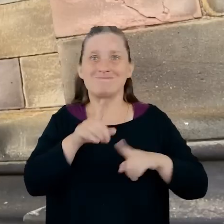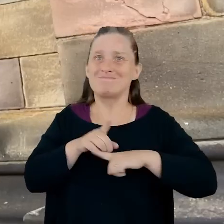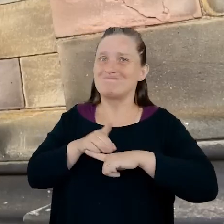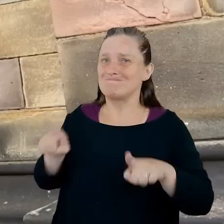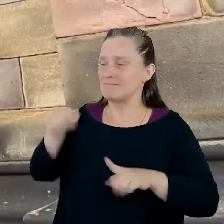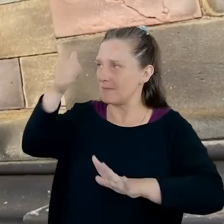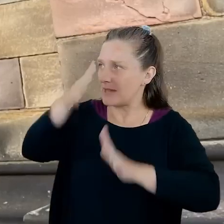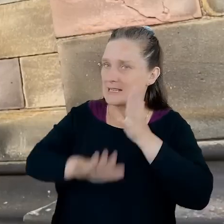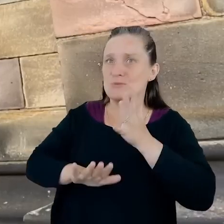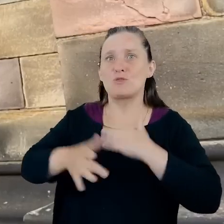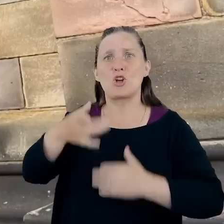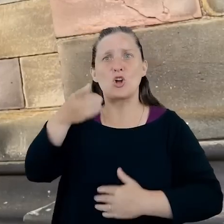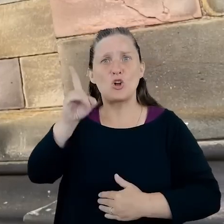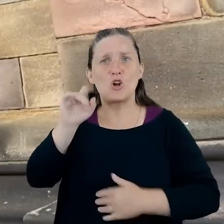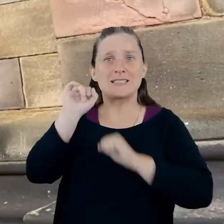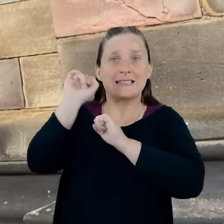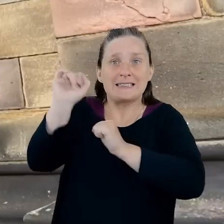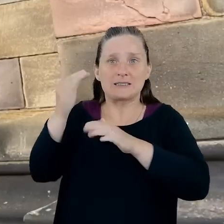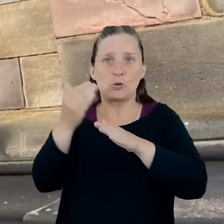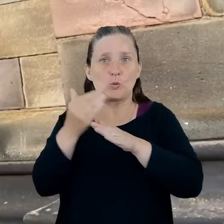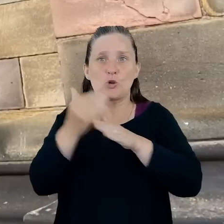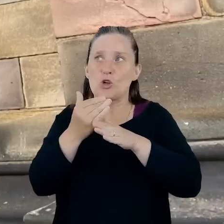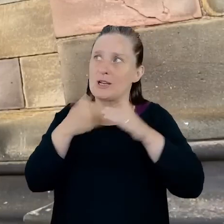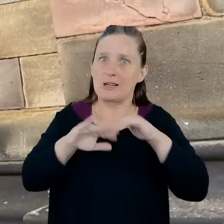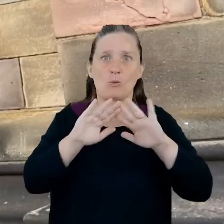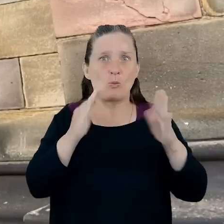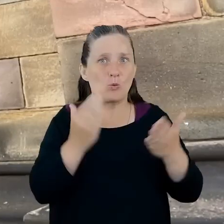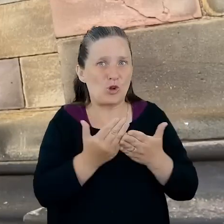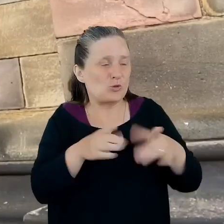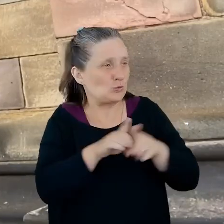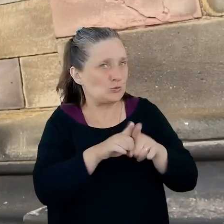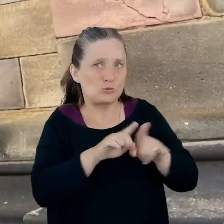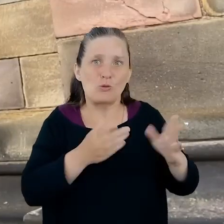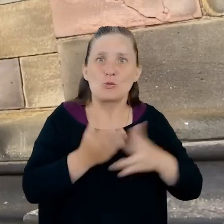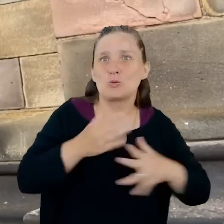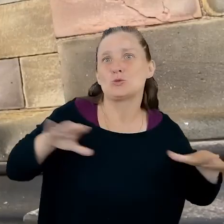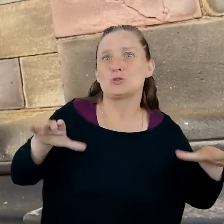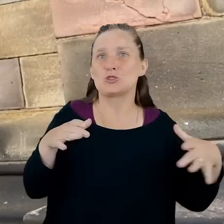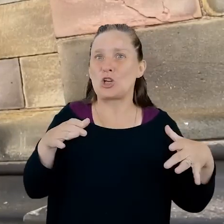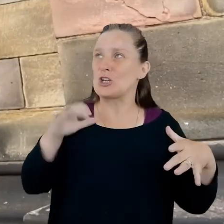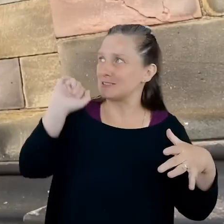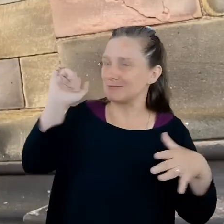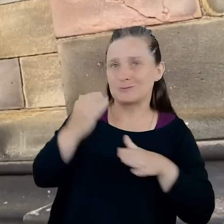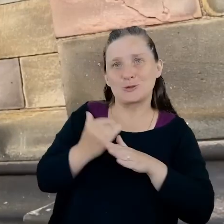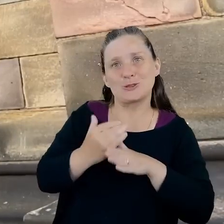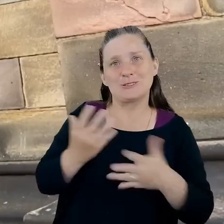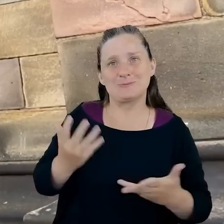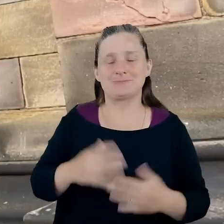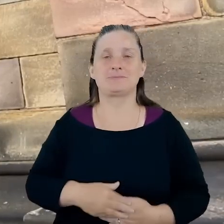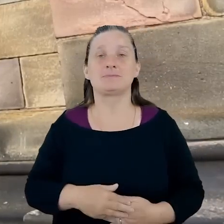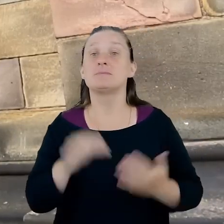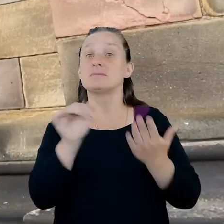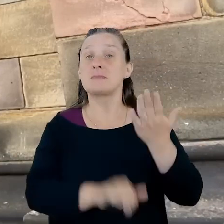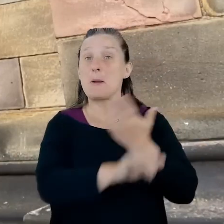God in our world and through the work of God's church. Our readings today are about people